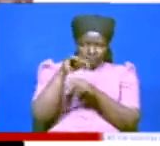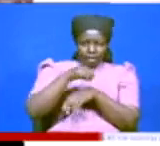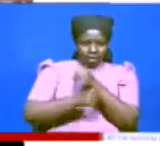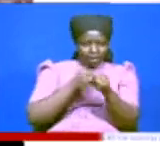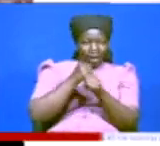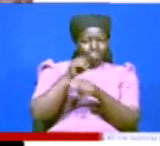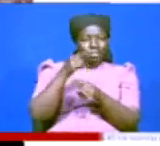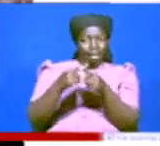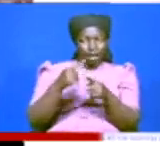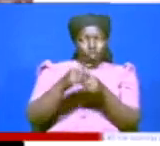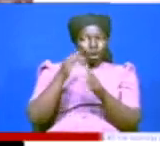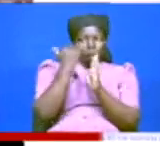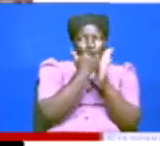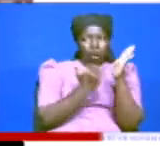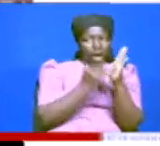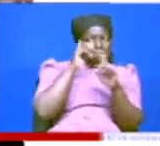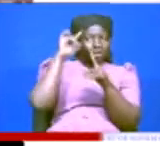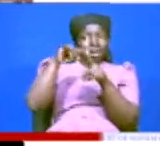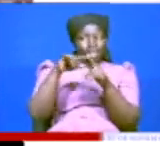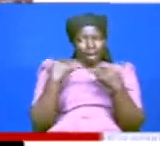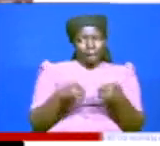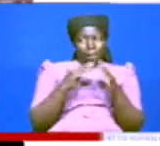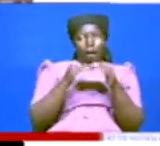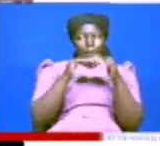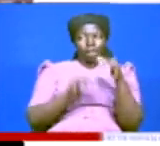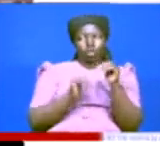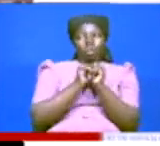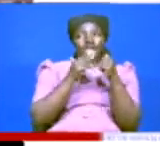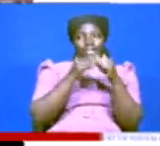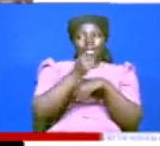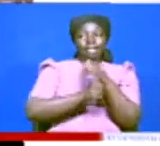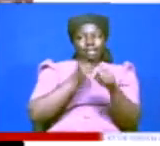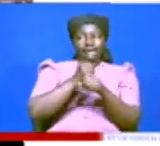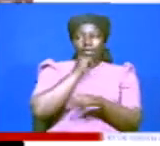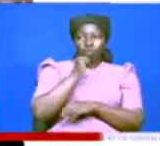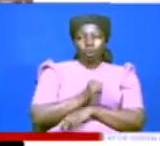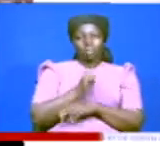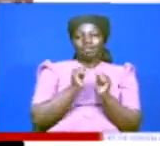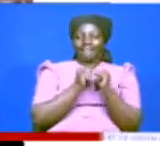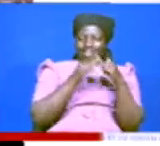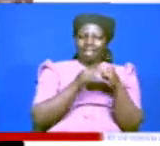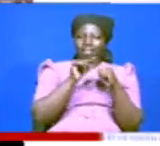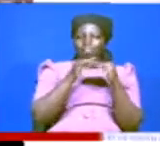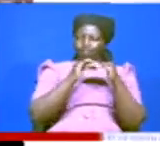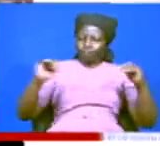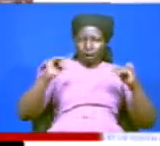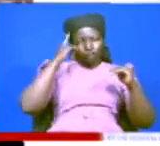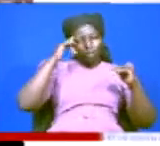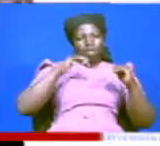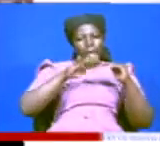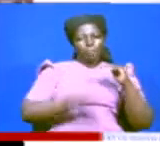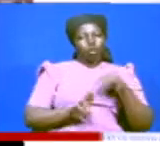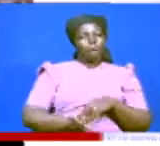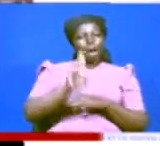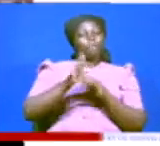targeting players below the age of 19 19 will be our cut off edge for that bottom-up football program